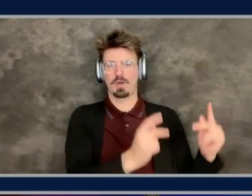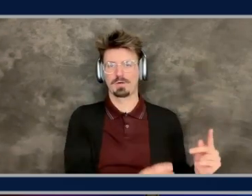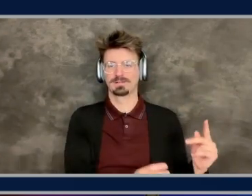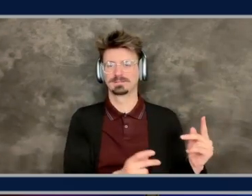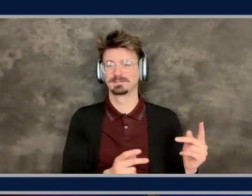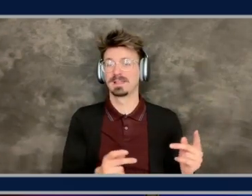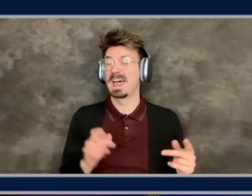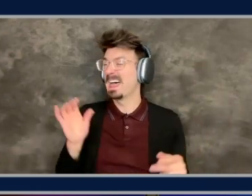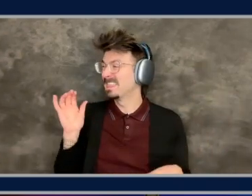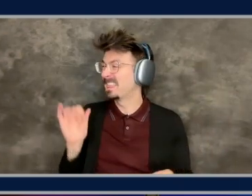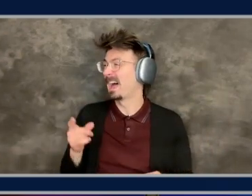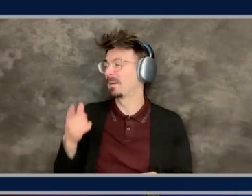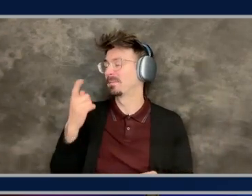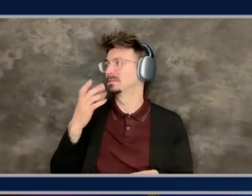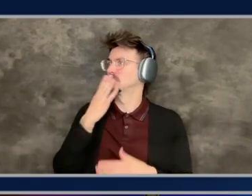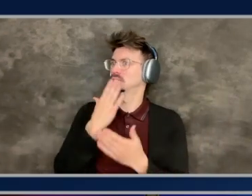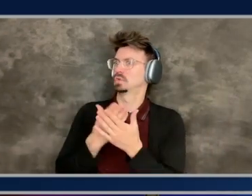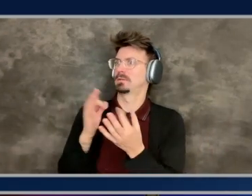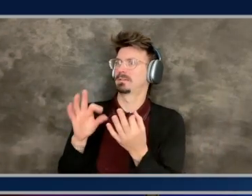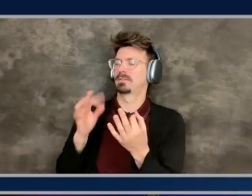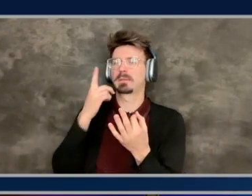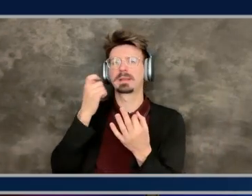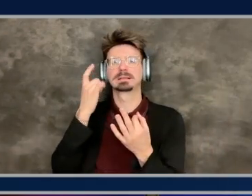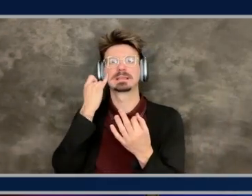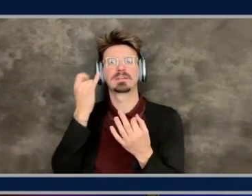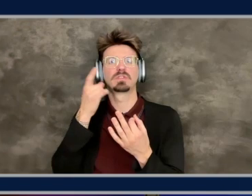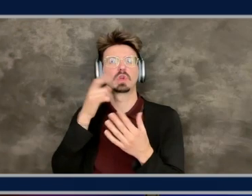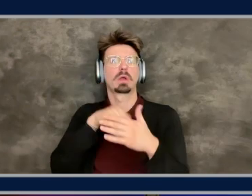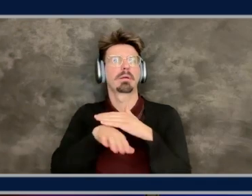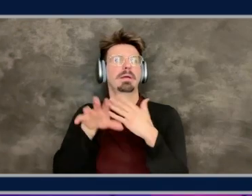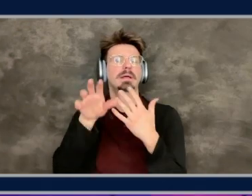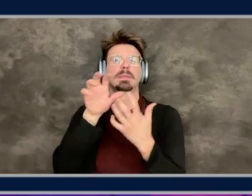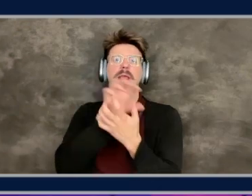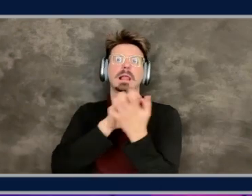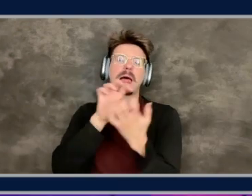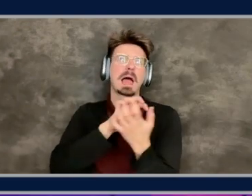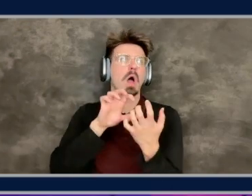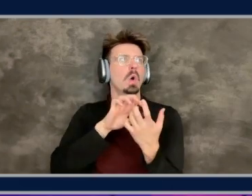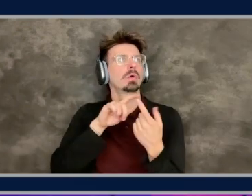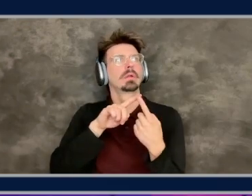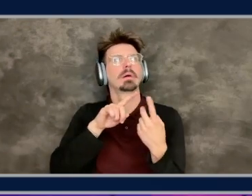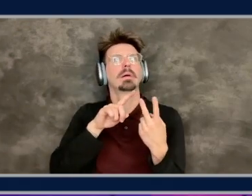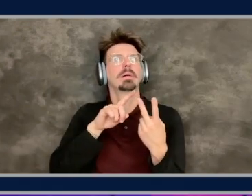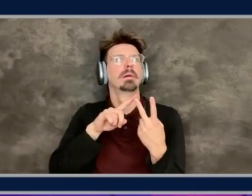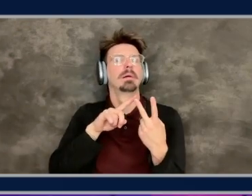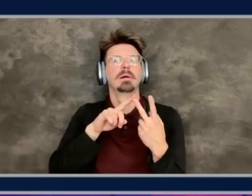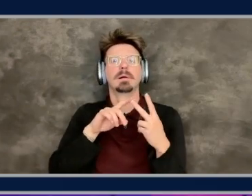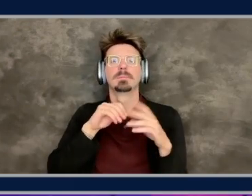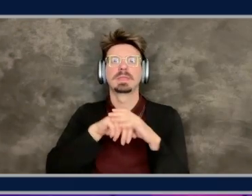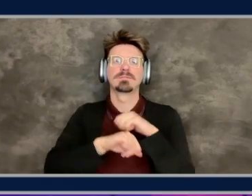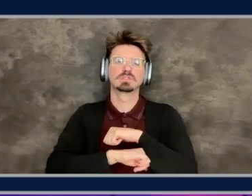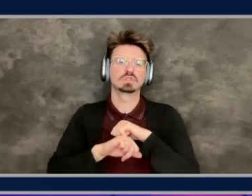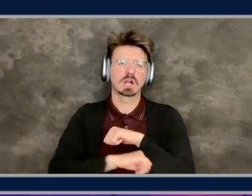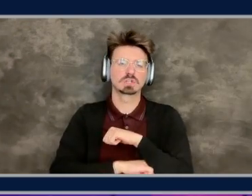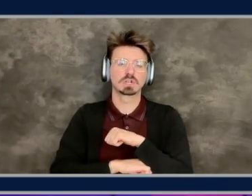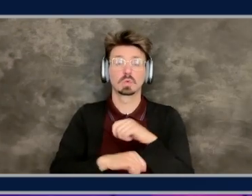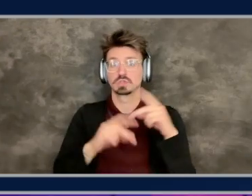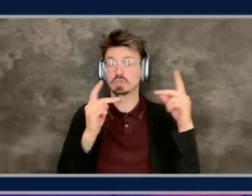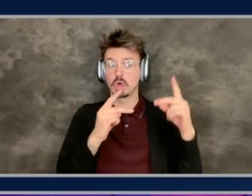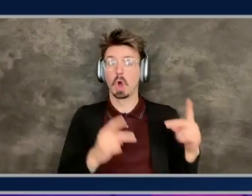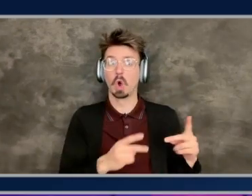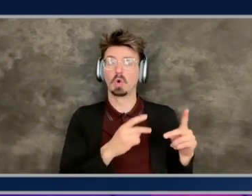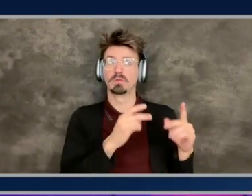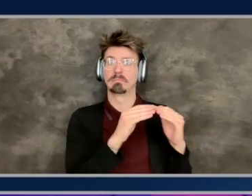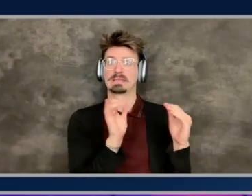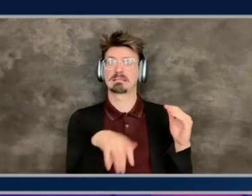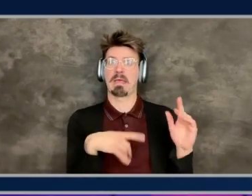if you're getting in the CloudFront or infrastructure as code, which everyone is, you can use this tool. Okay, let's build this, and let